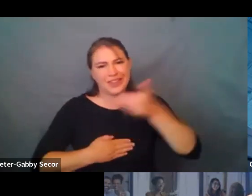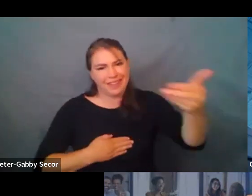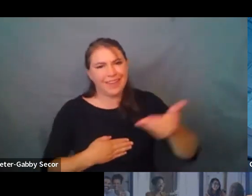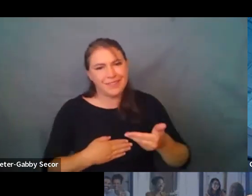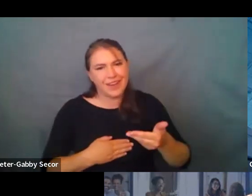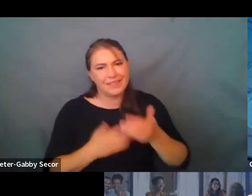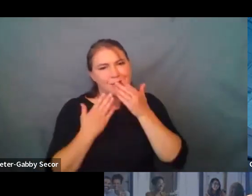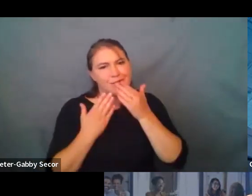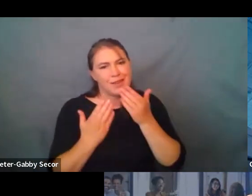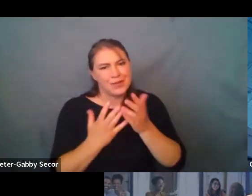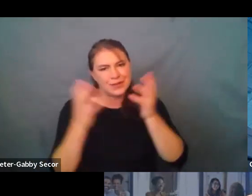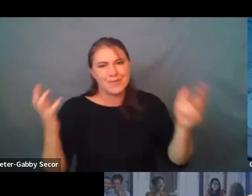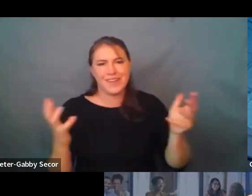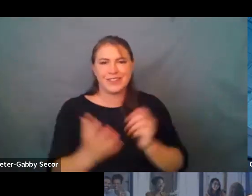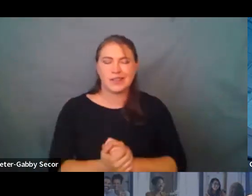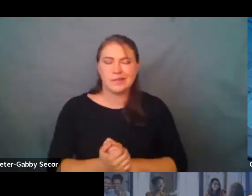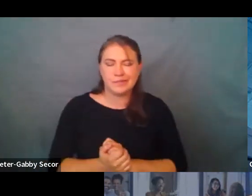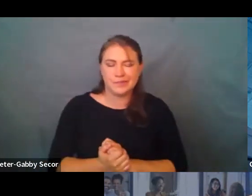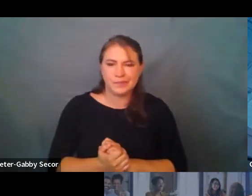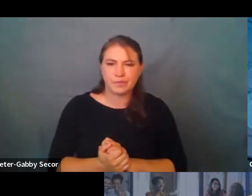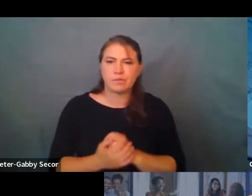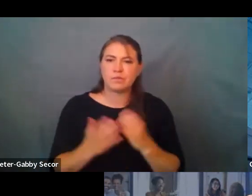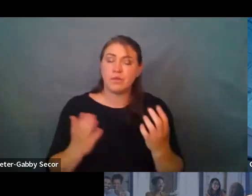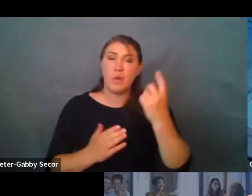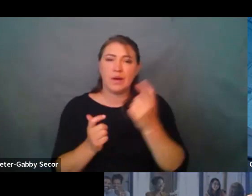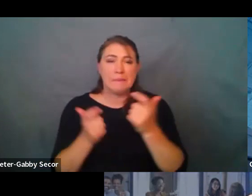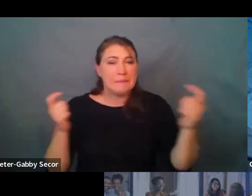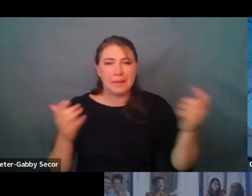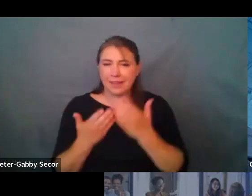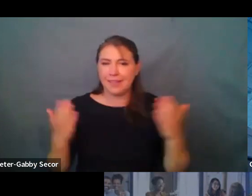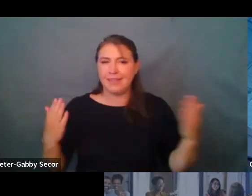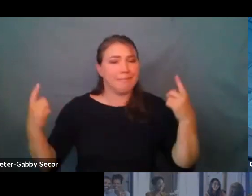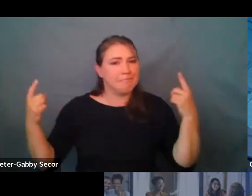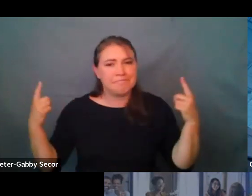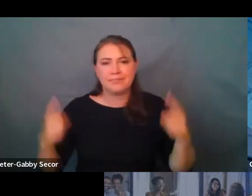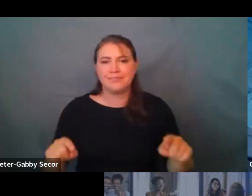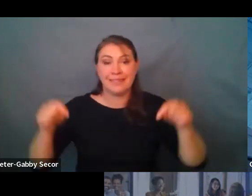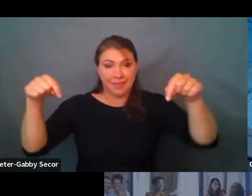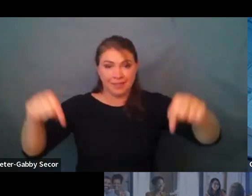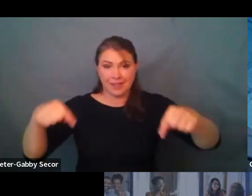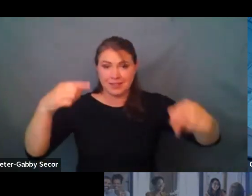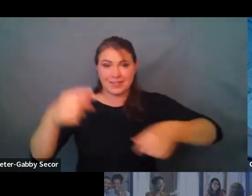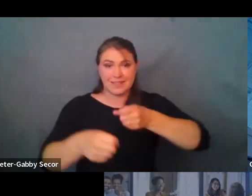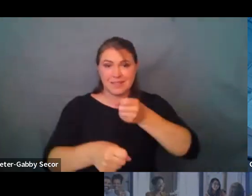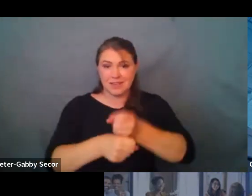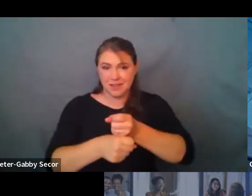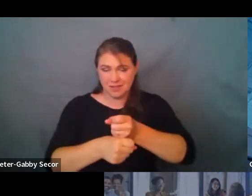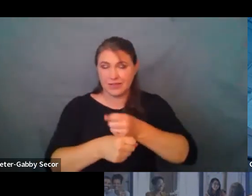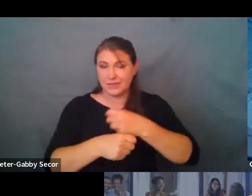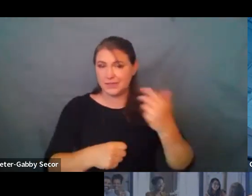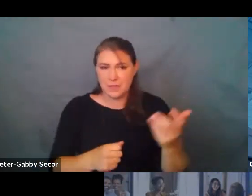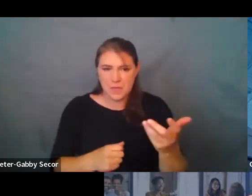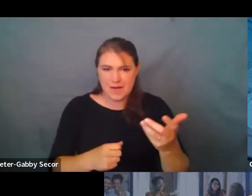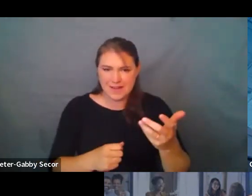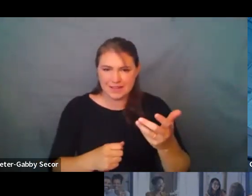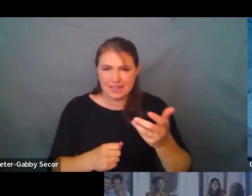much. So, a big thing that happened this year was the addition to